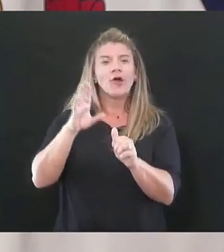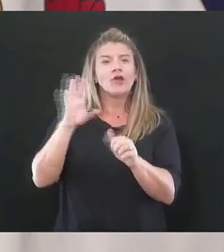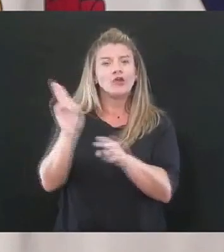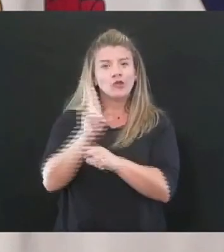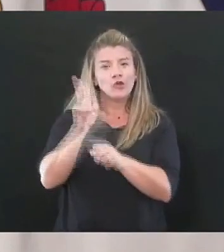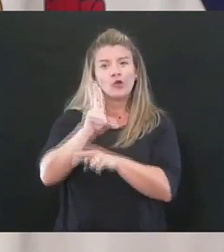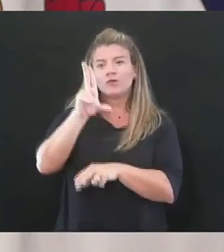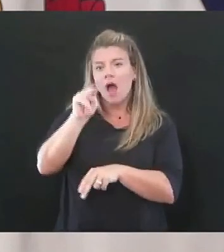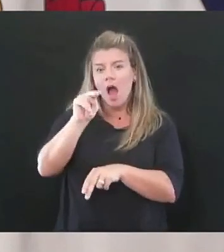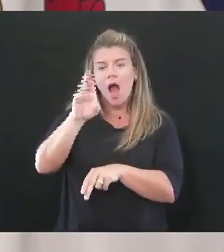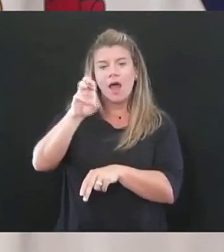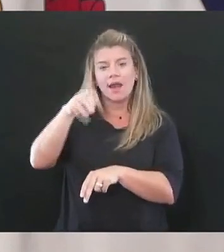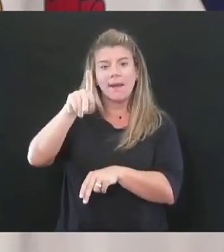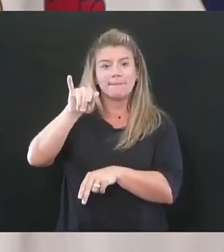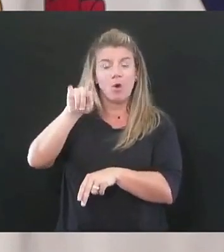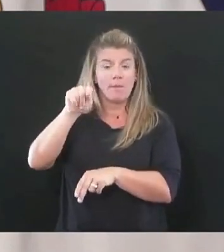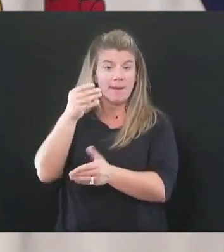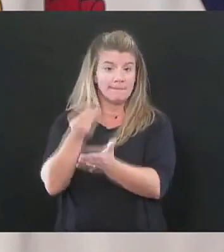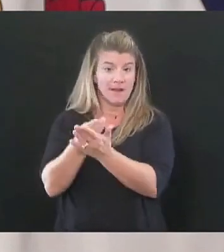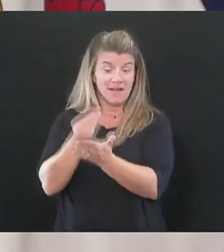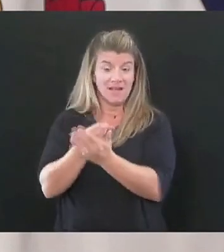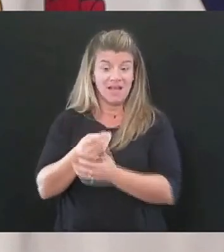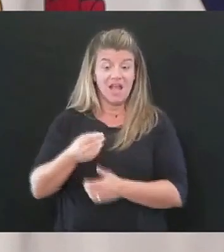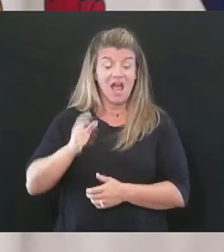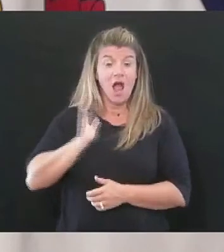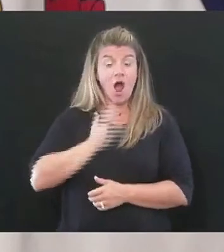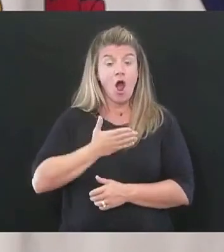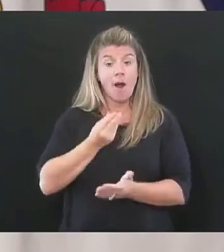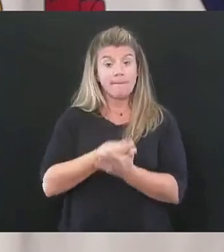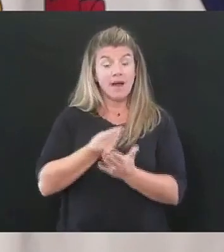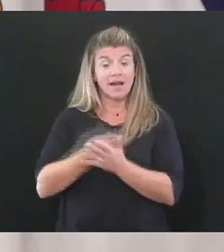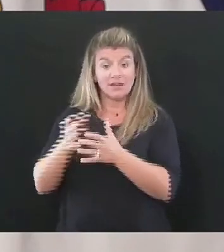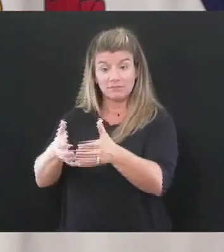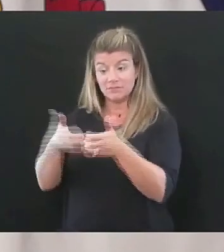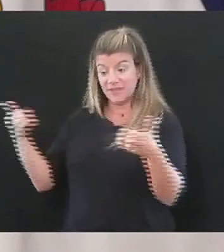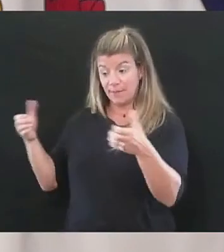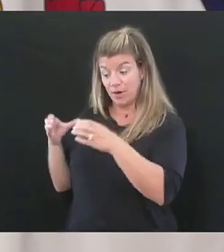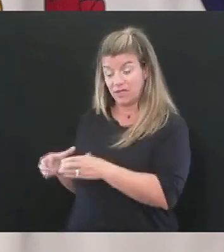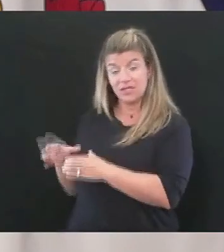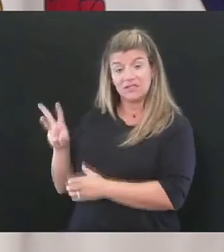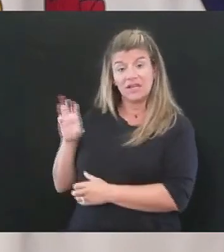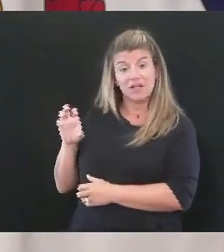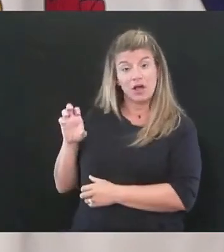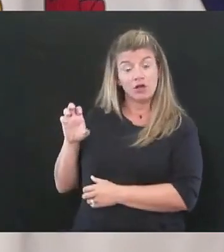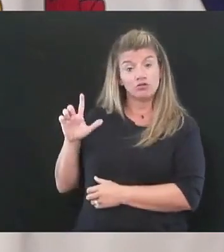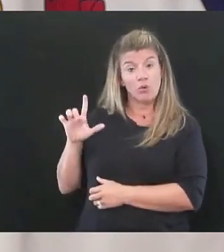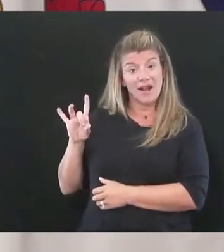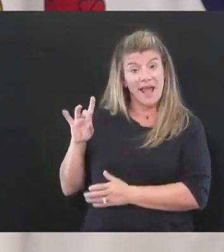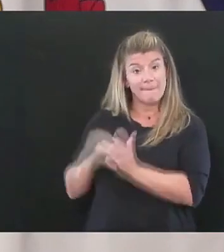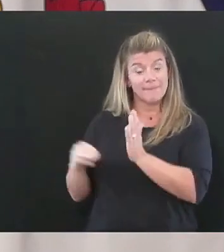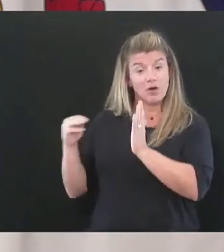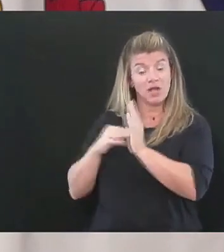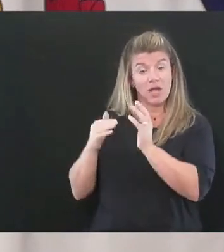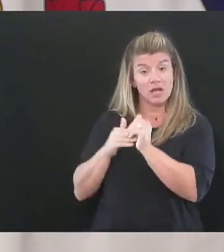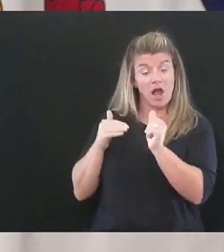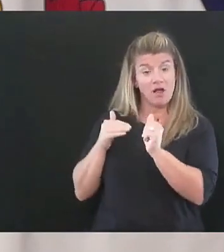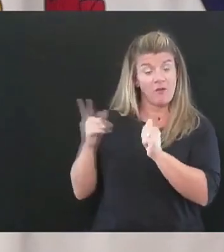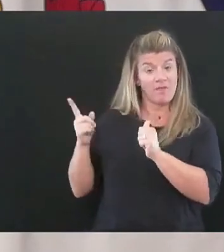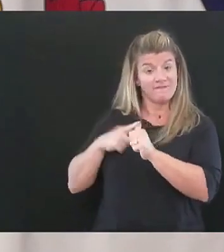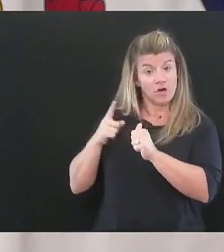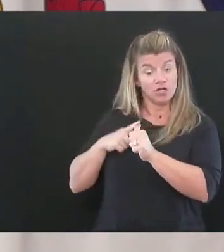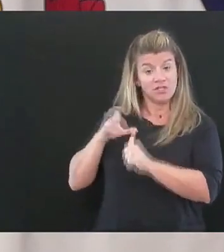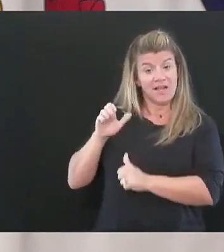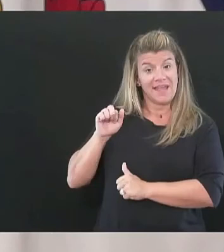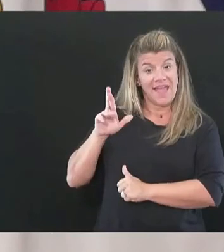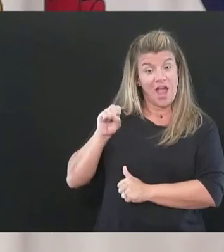We have bucketed $678 million of the CARES go round the first time to ensure